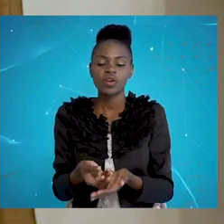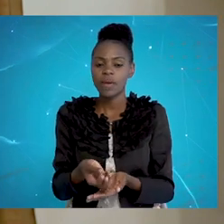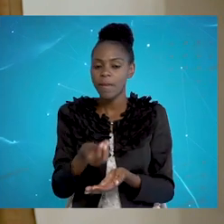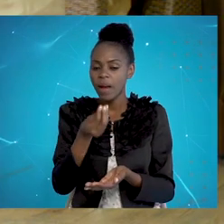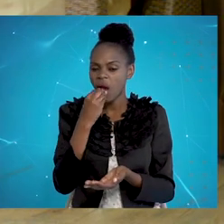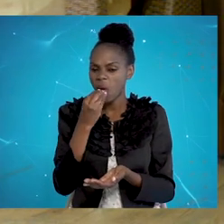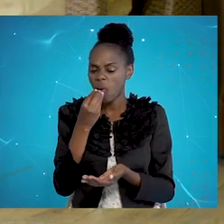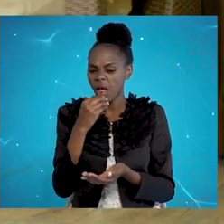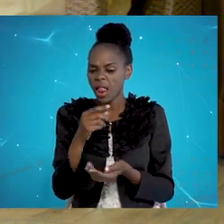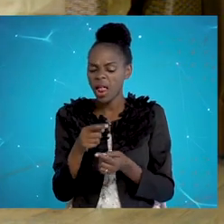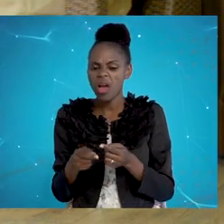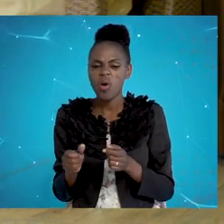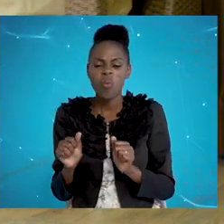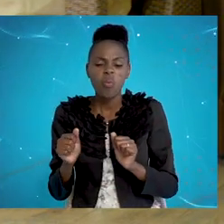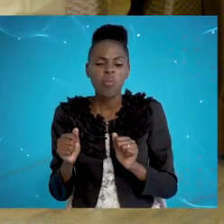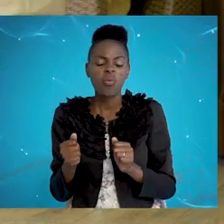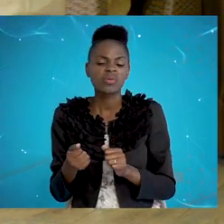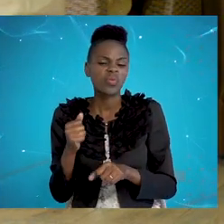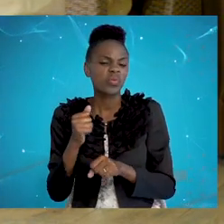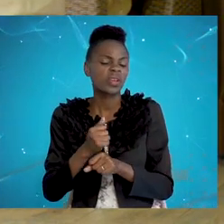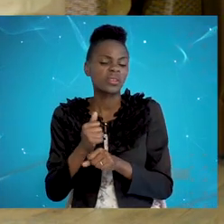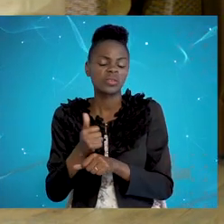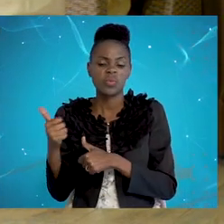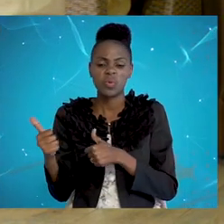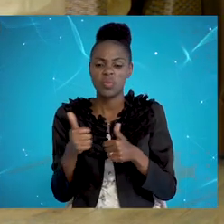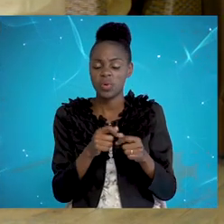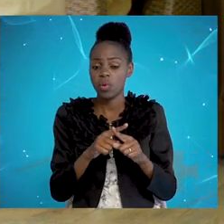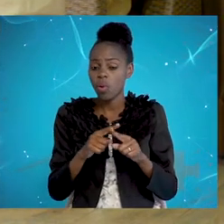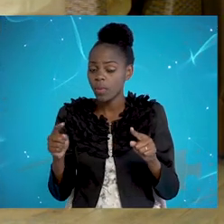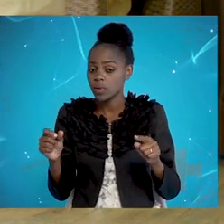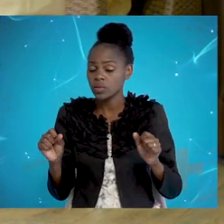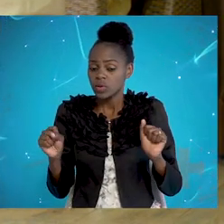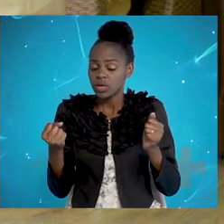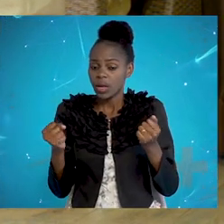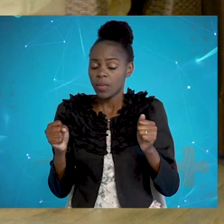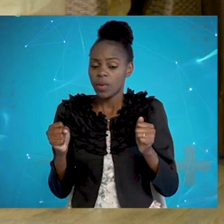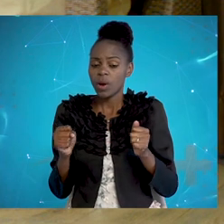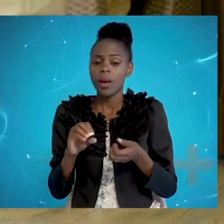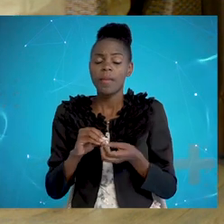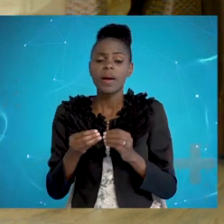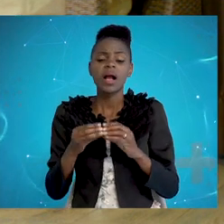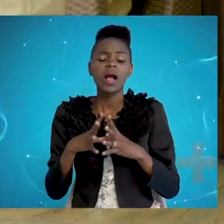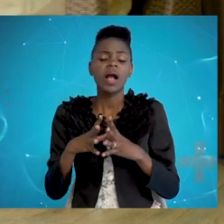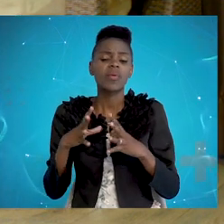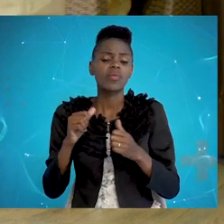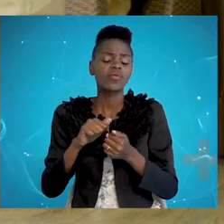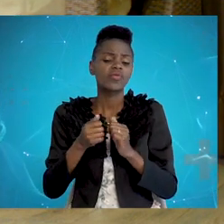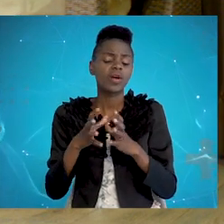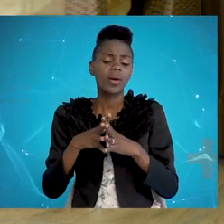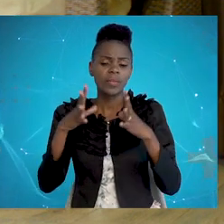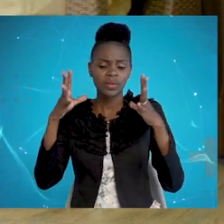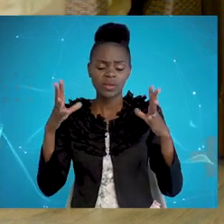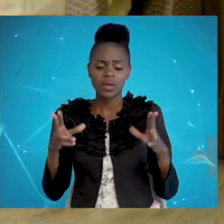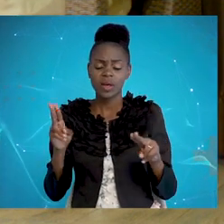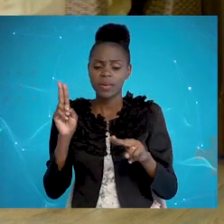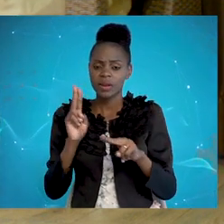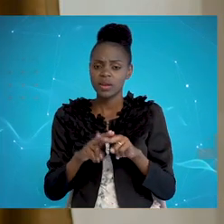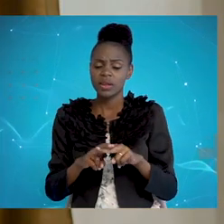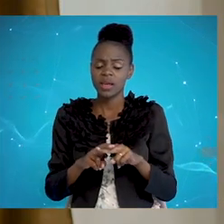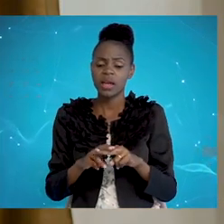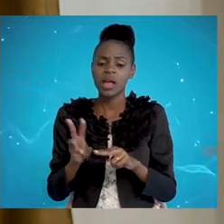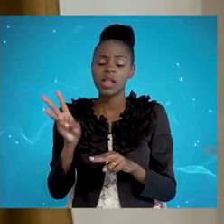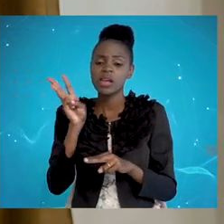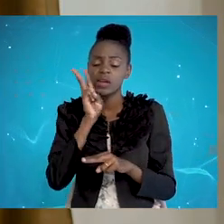know that. And also, typhoid is made worse, the transmission is worse when we have